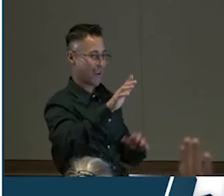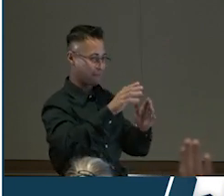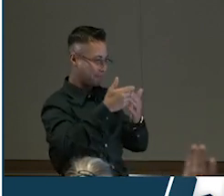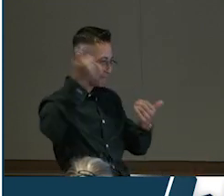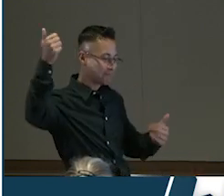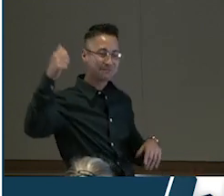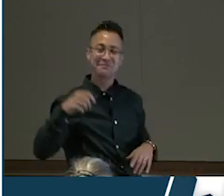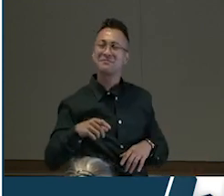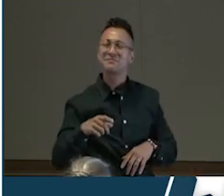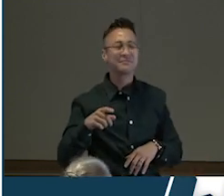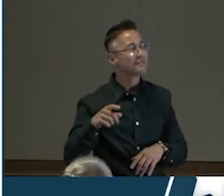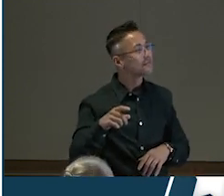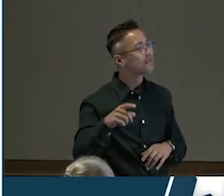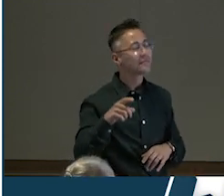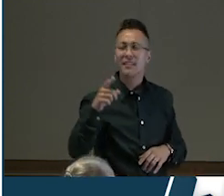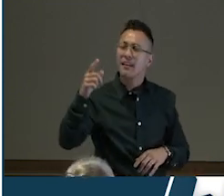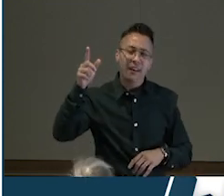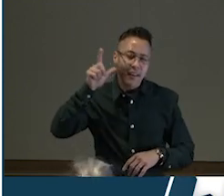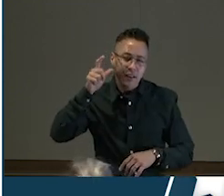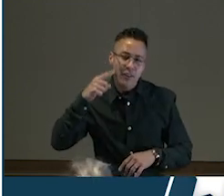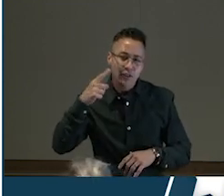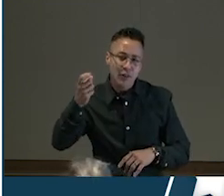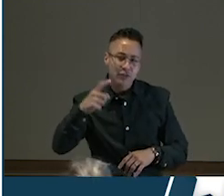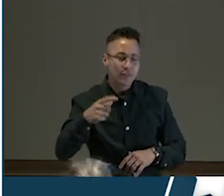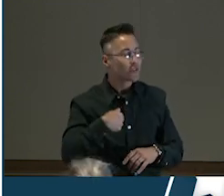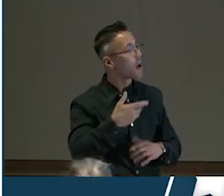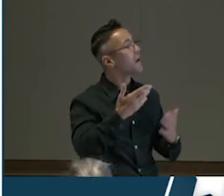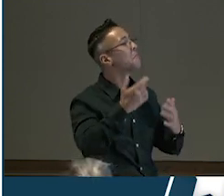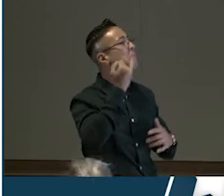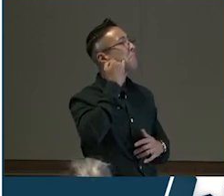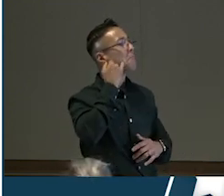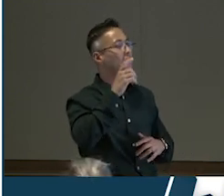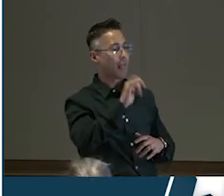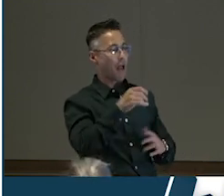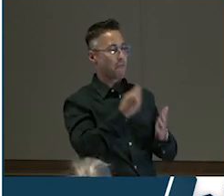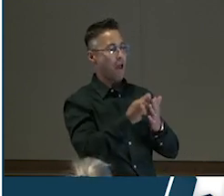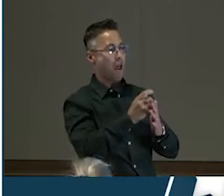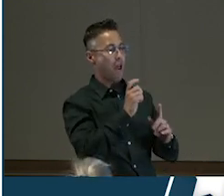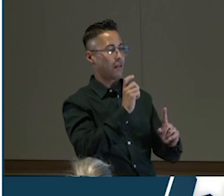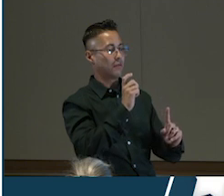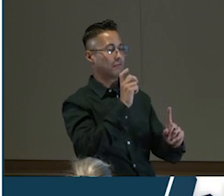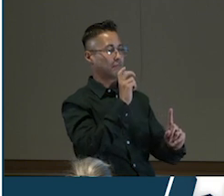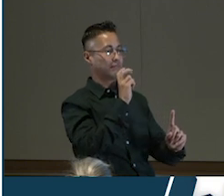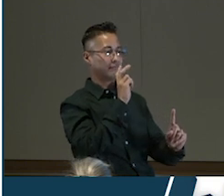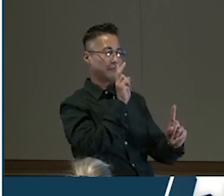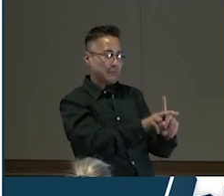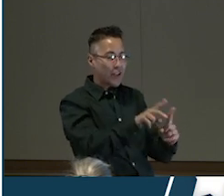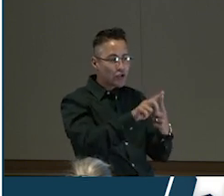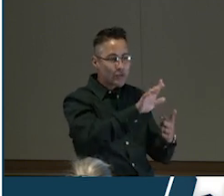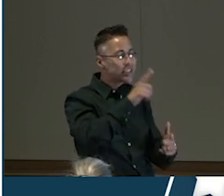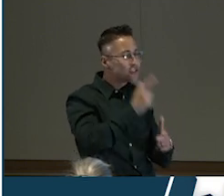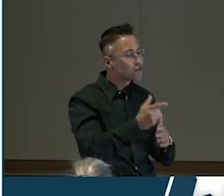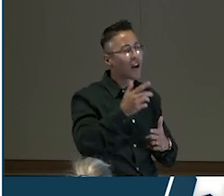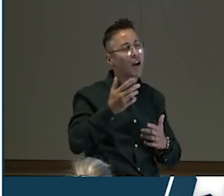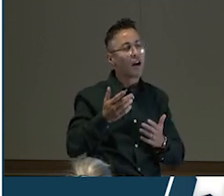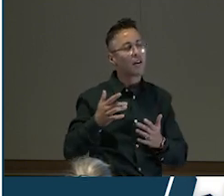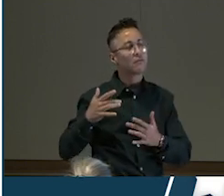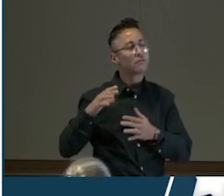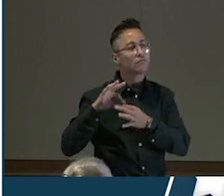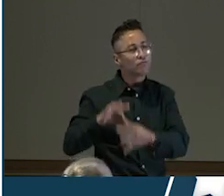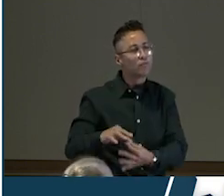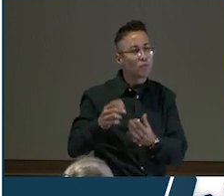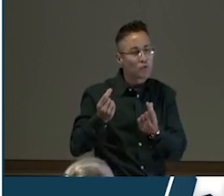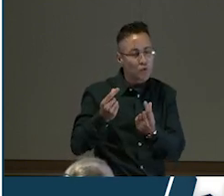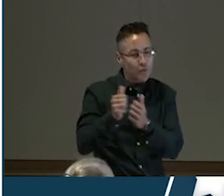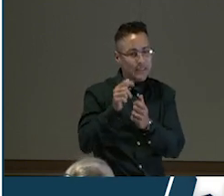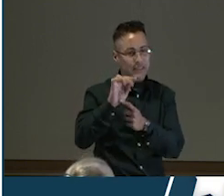how to? Are there, sorry, I didn't hear. So it goes to his sister. What is the tax implication of the trust being? Well,